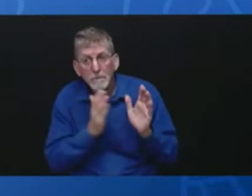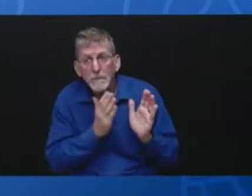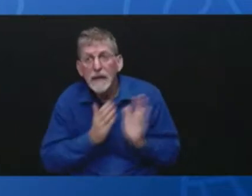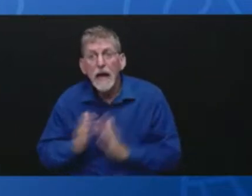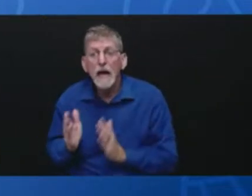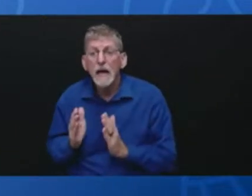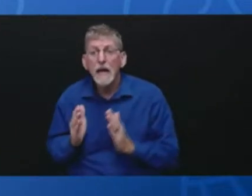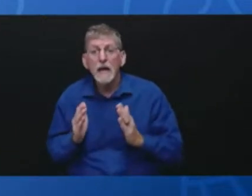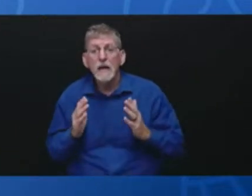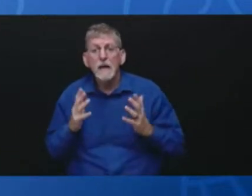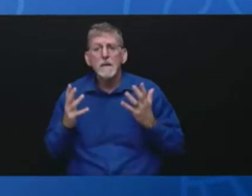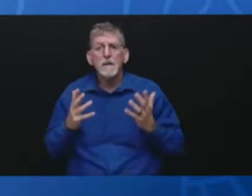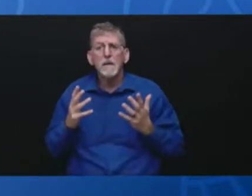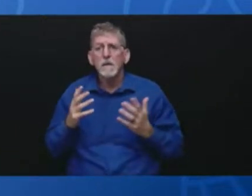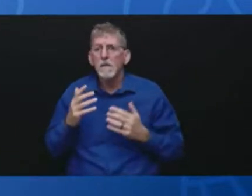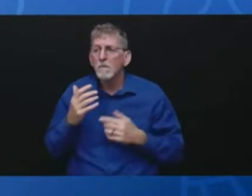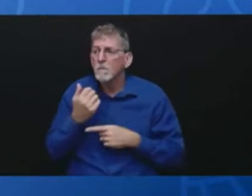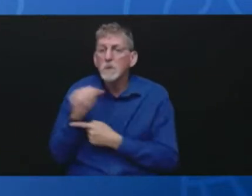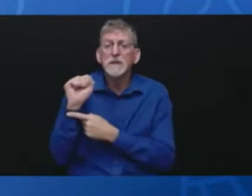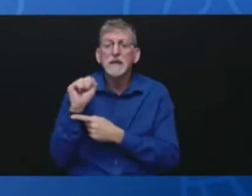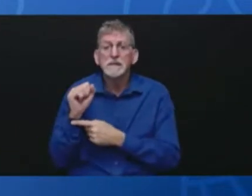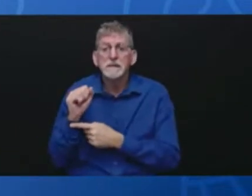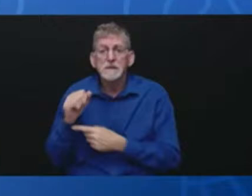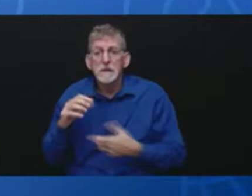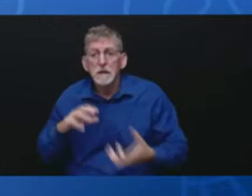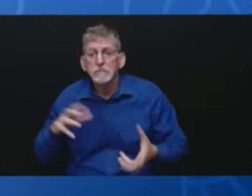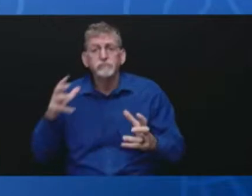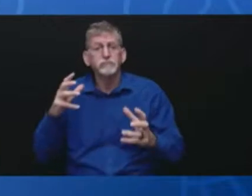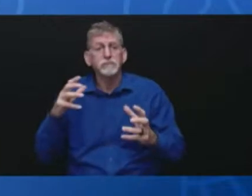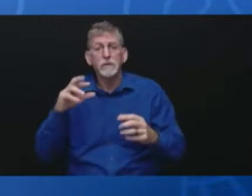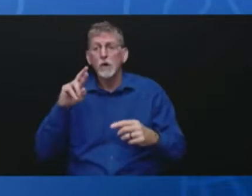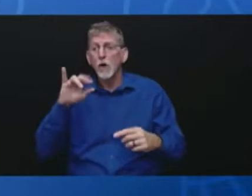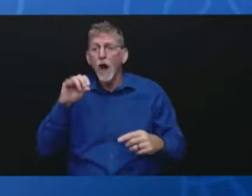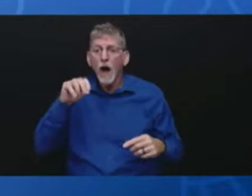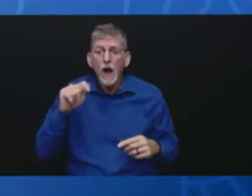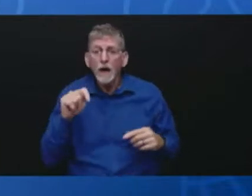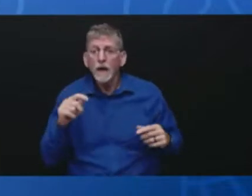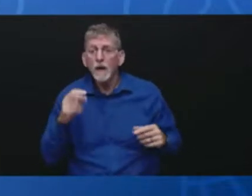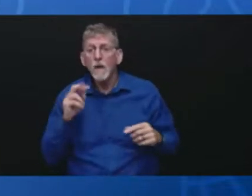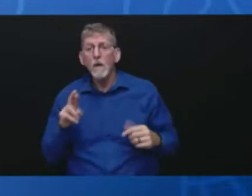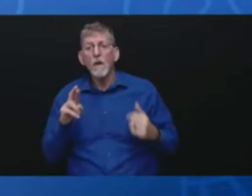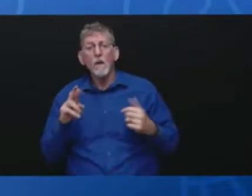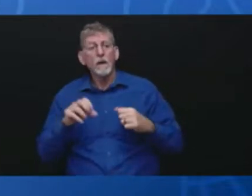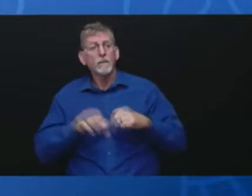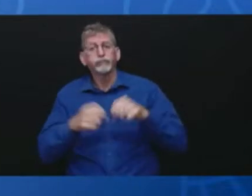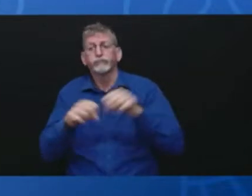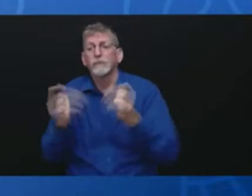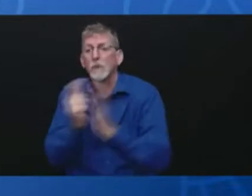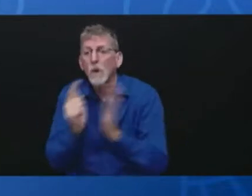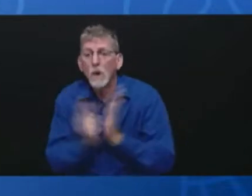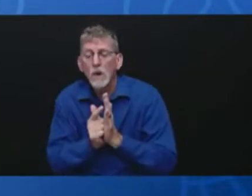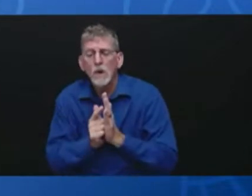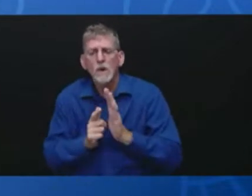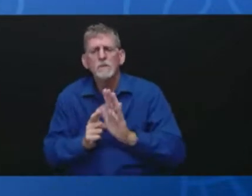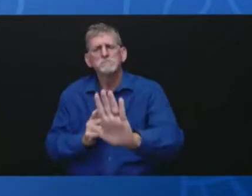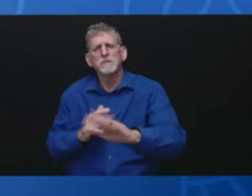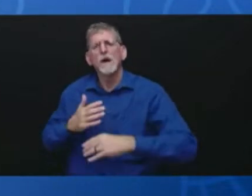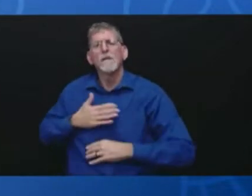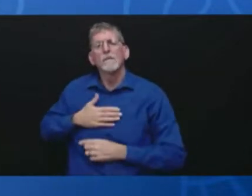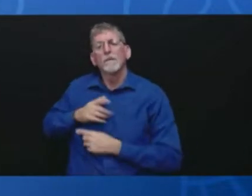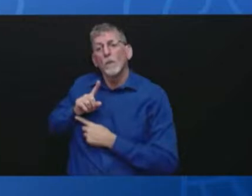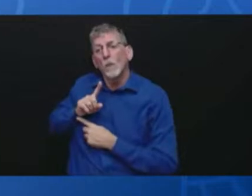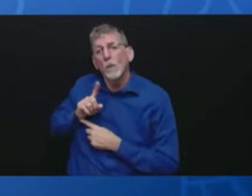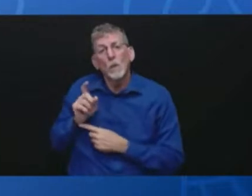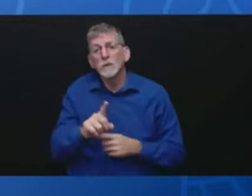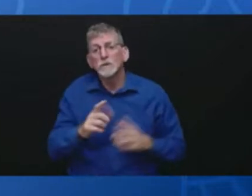protest or cause riots or break the laws. My question is this: because it has